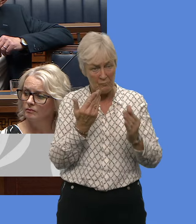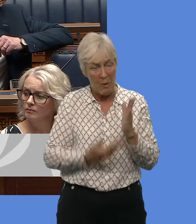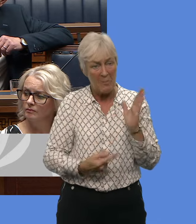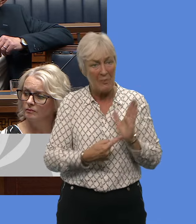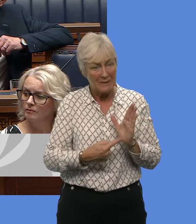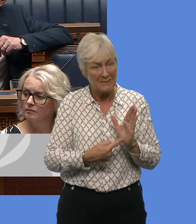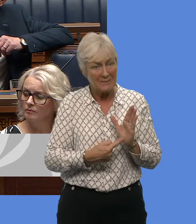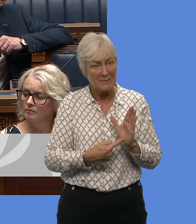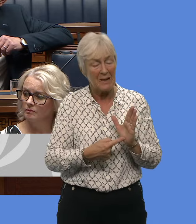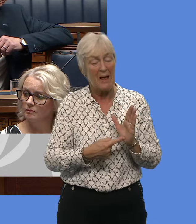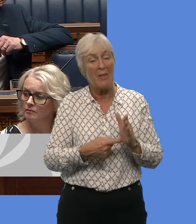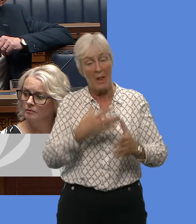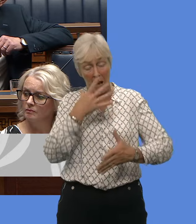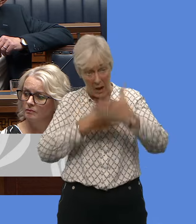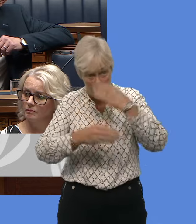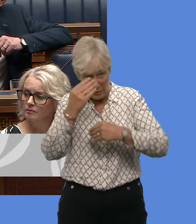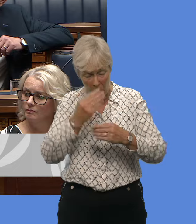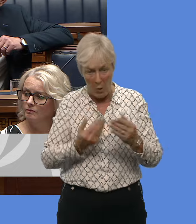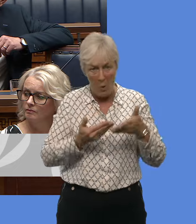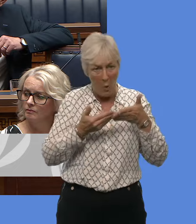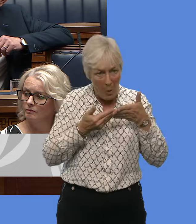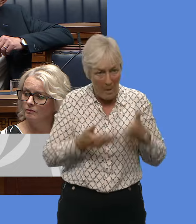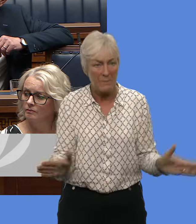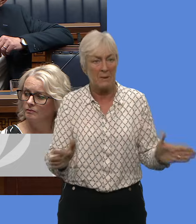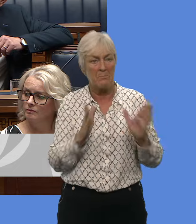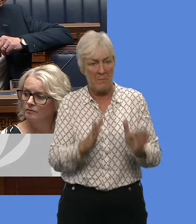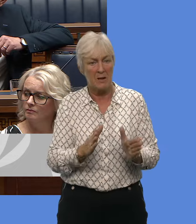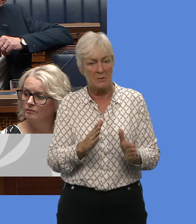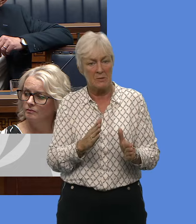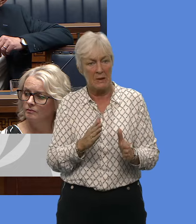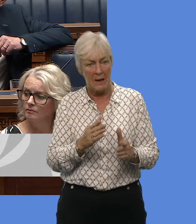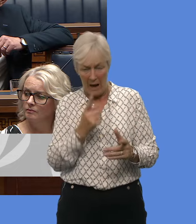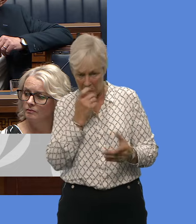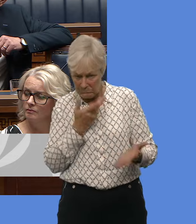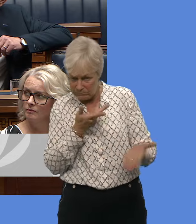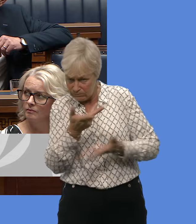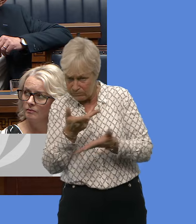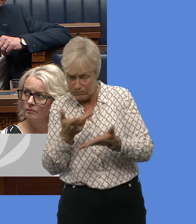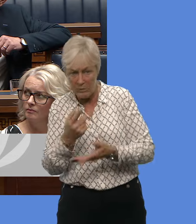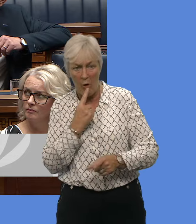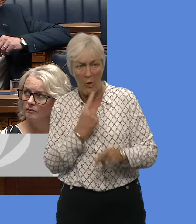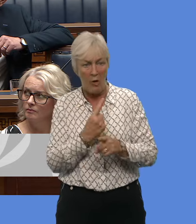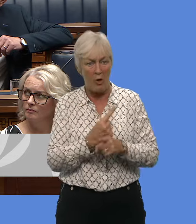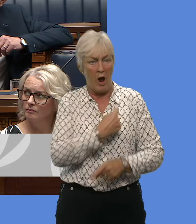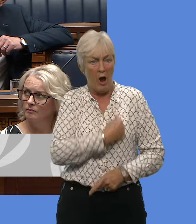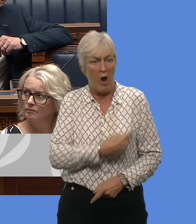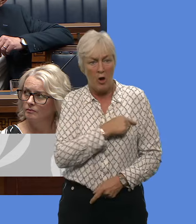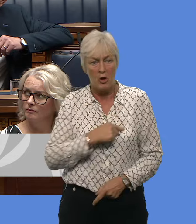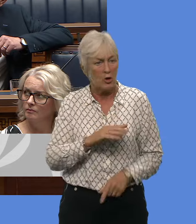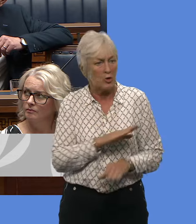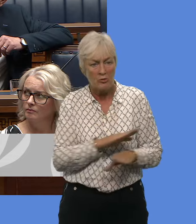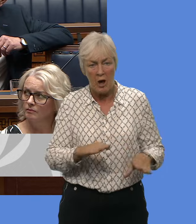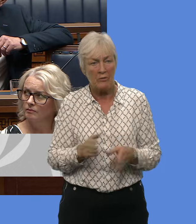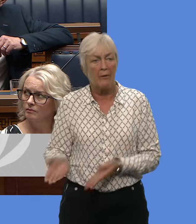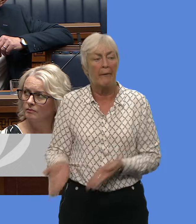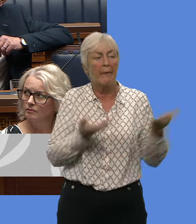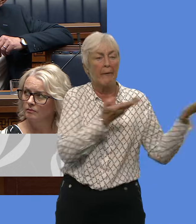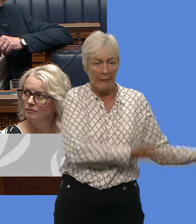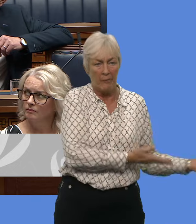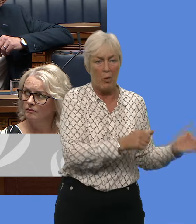those lessons from the findings are around openness, about candour, about honesty, about not moving the problem on to